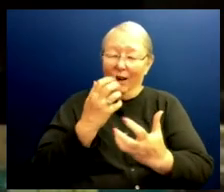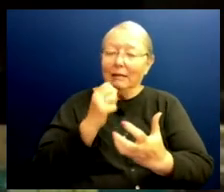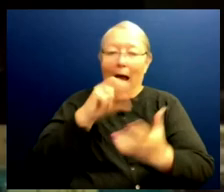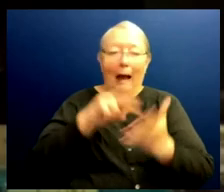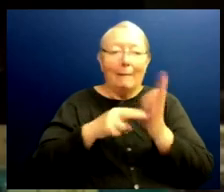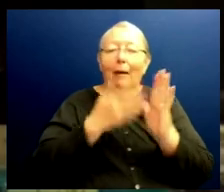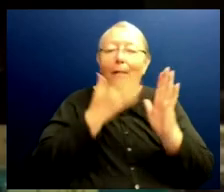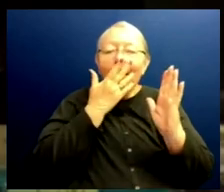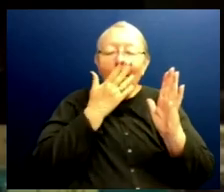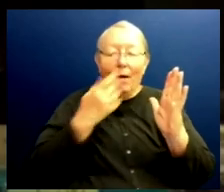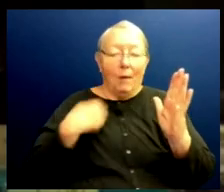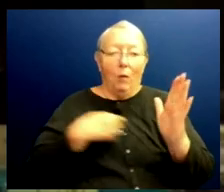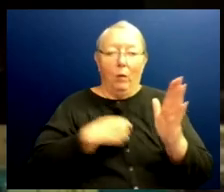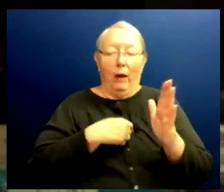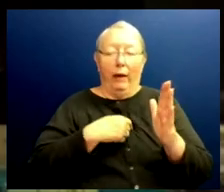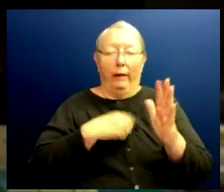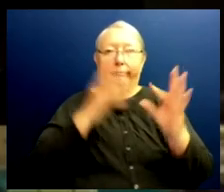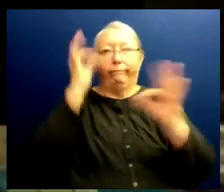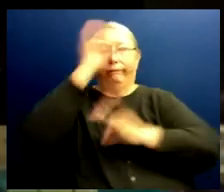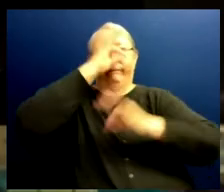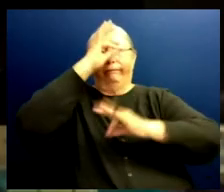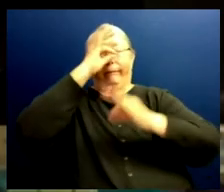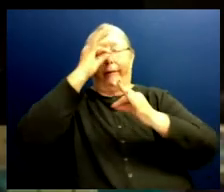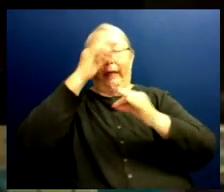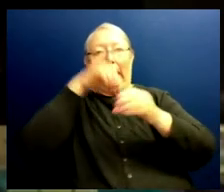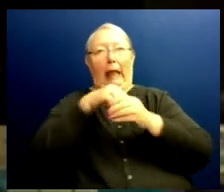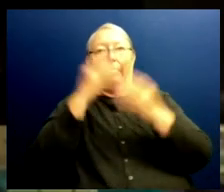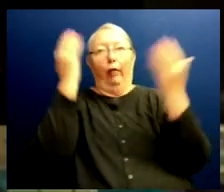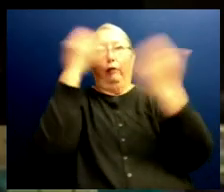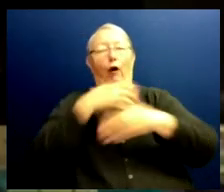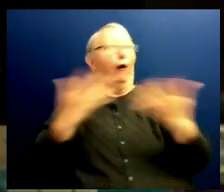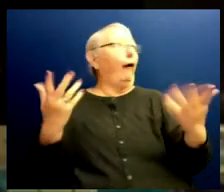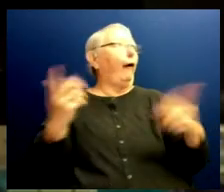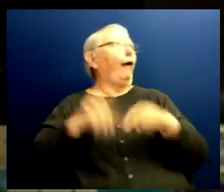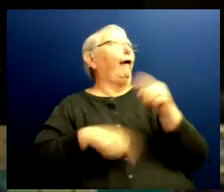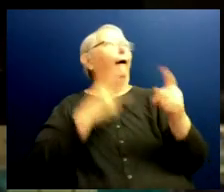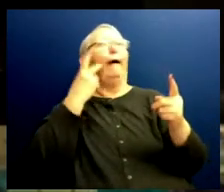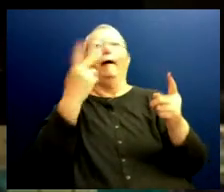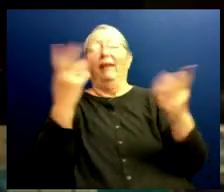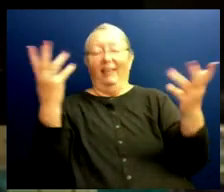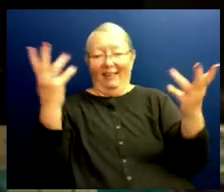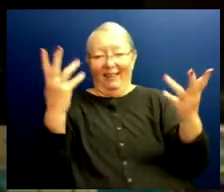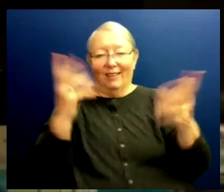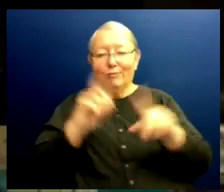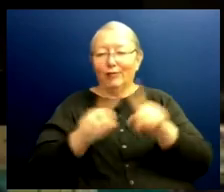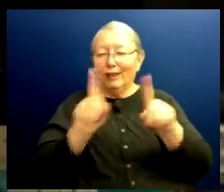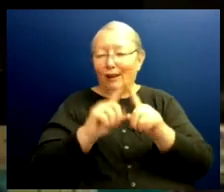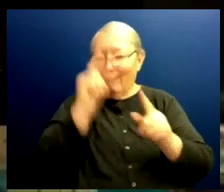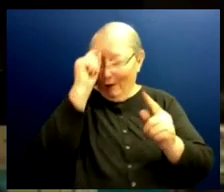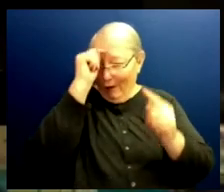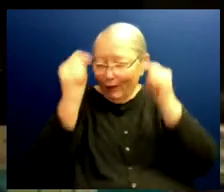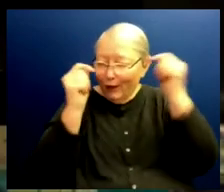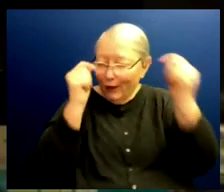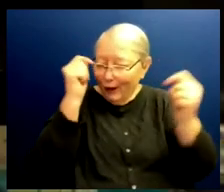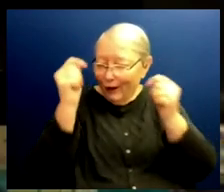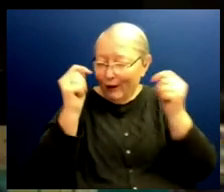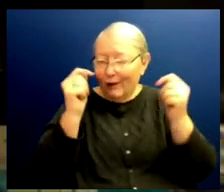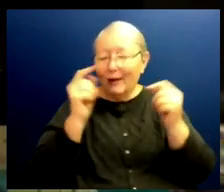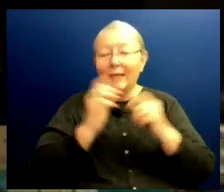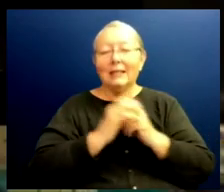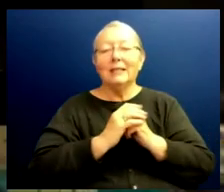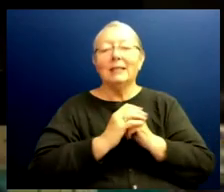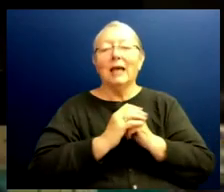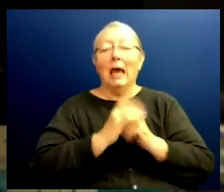So can't tell you. There's various theories about that. And it's always hard